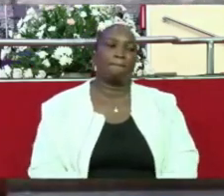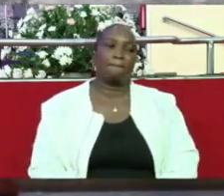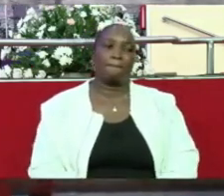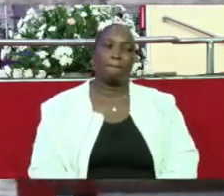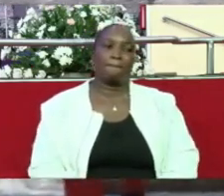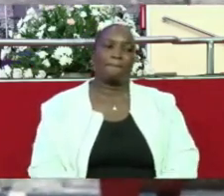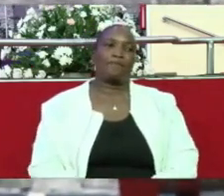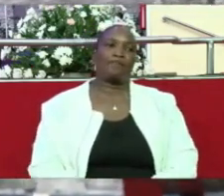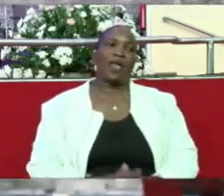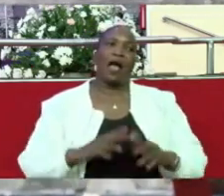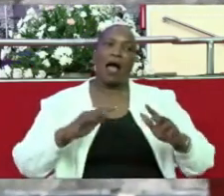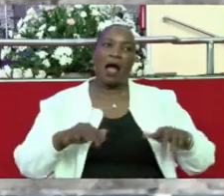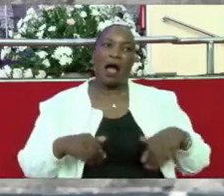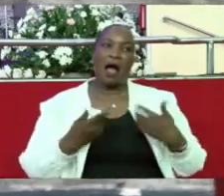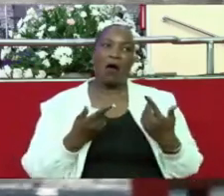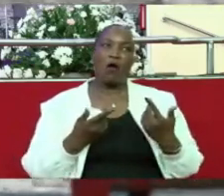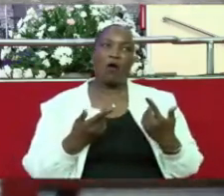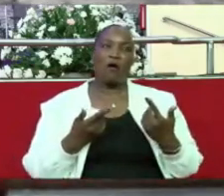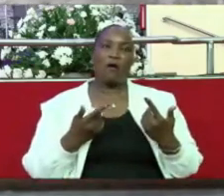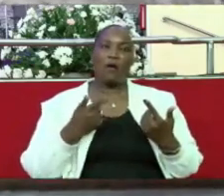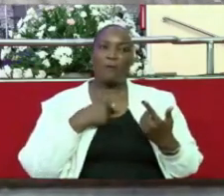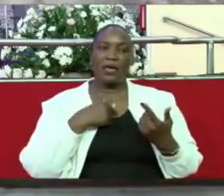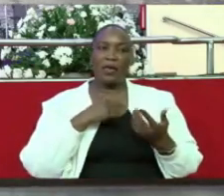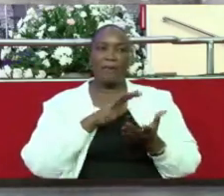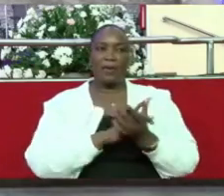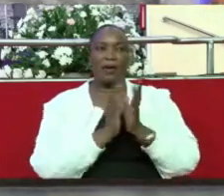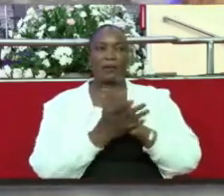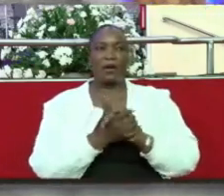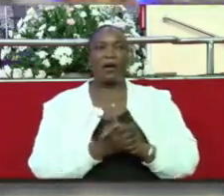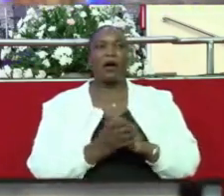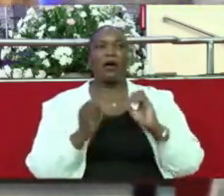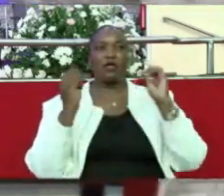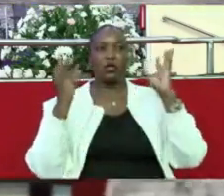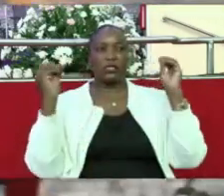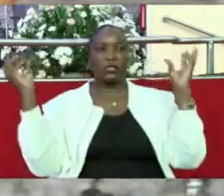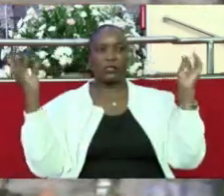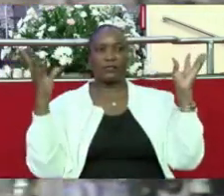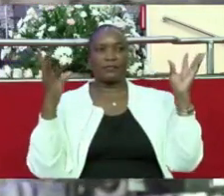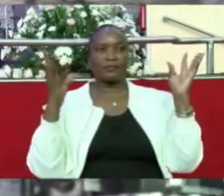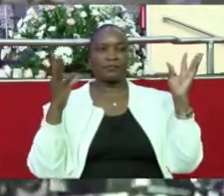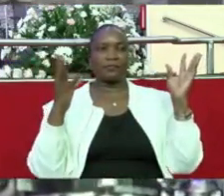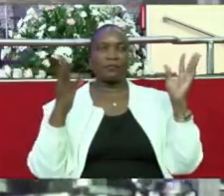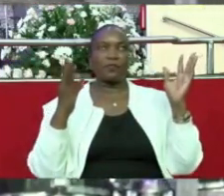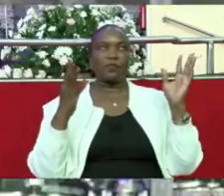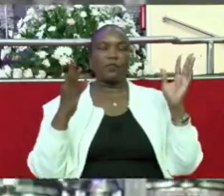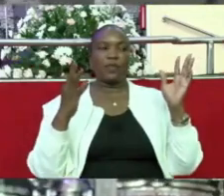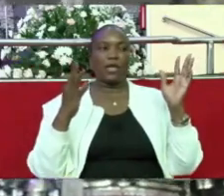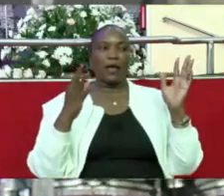a tree that is planted by the waterside? That whatever I